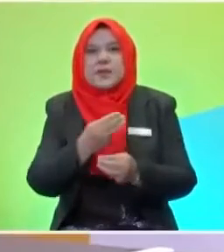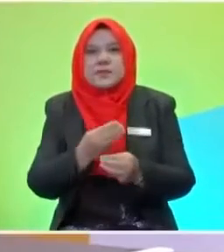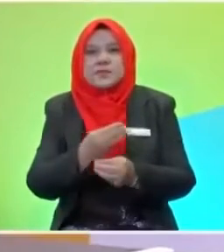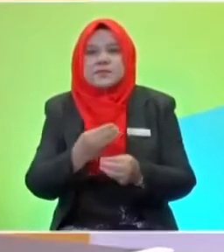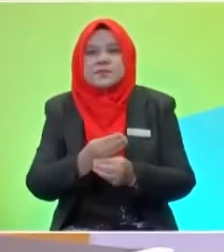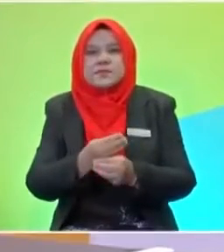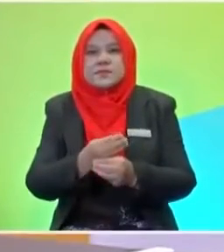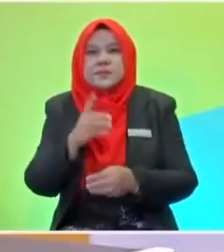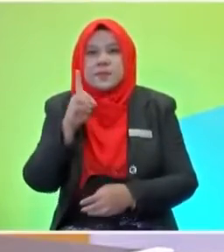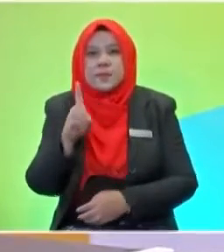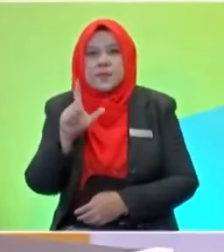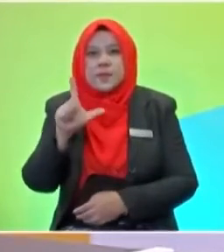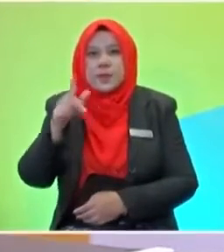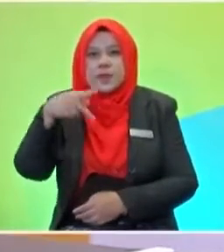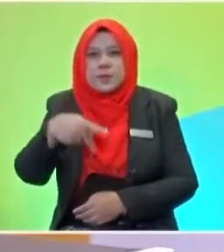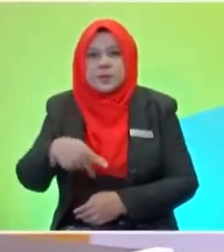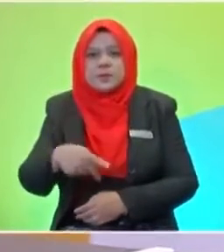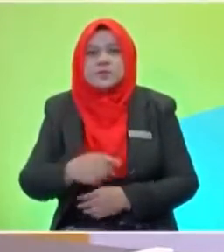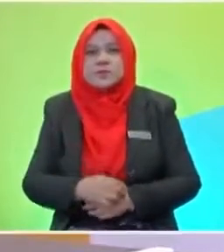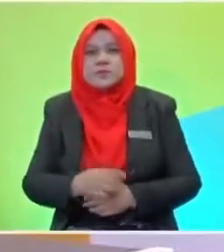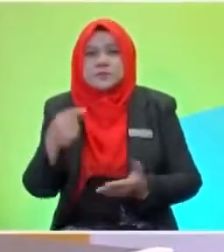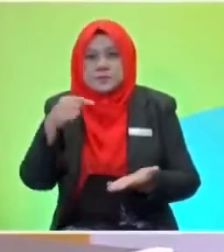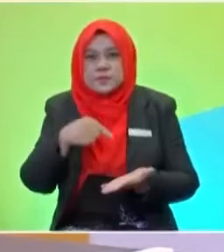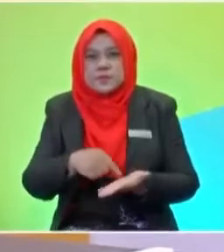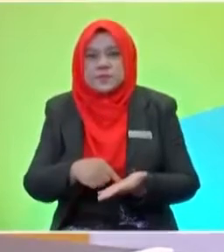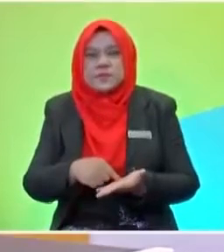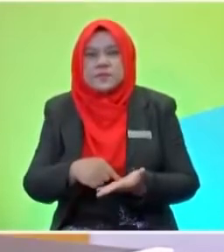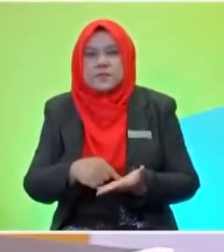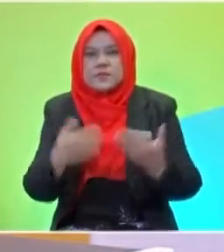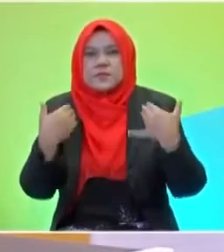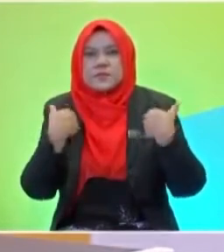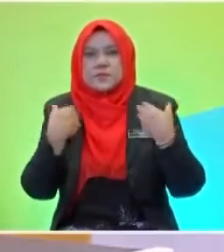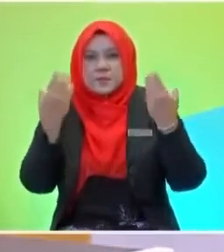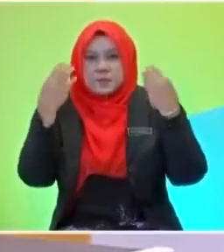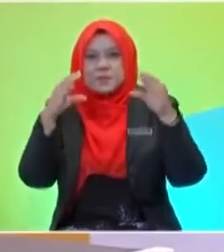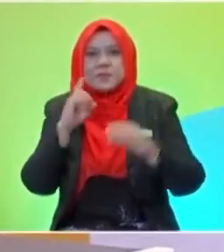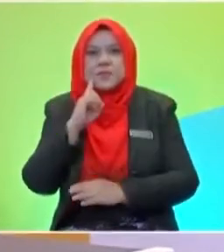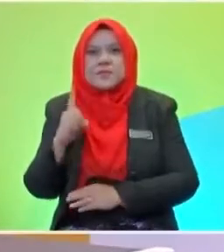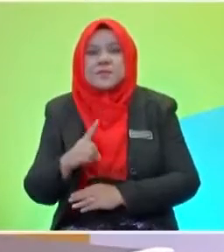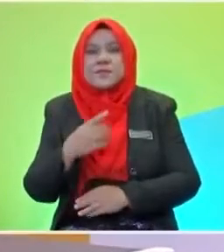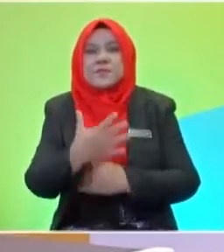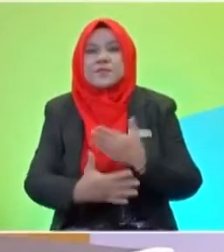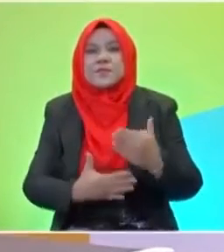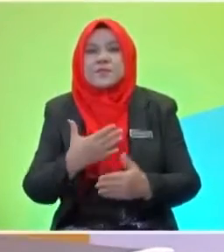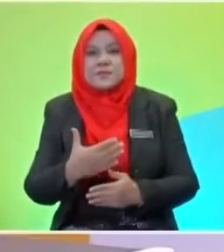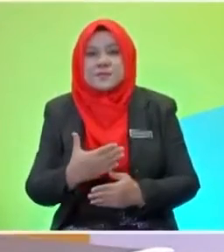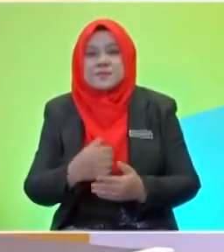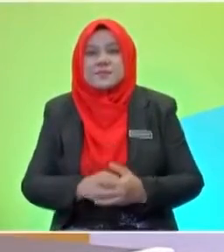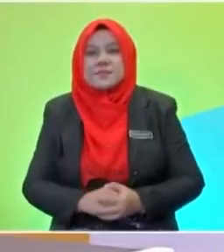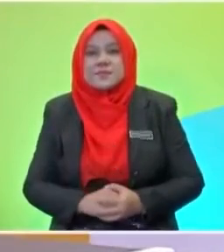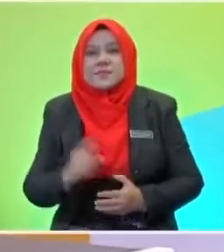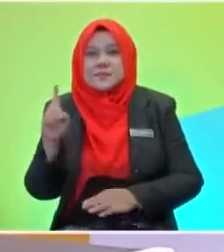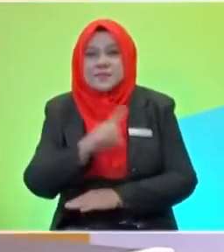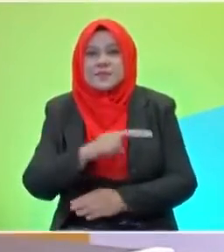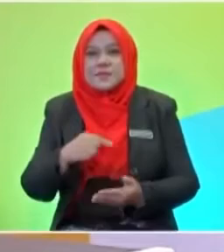Mathematics DLP. Now, for this episode, we have teacher Ziana as our sign language interpreter for